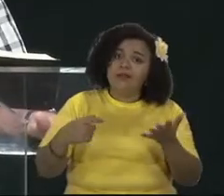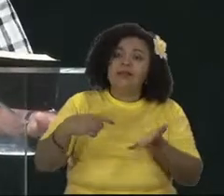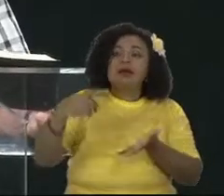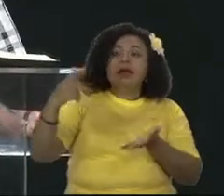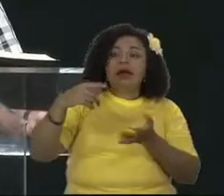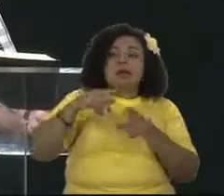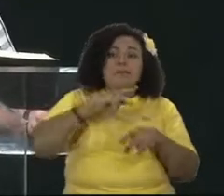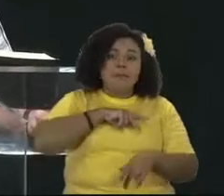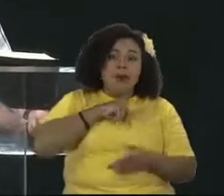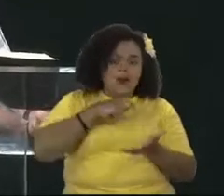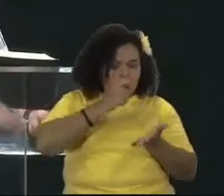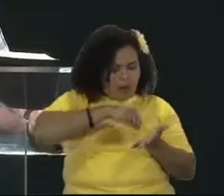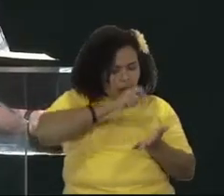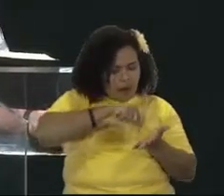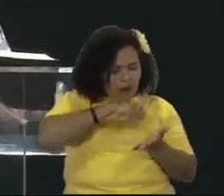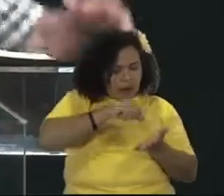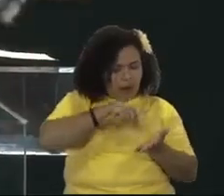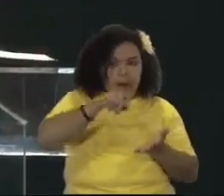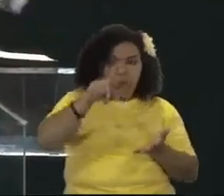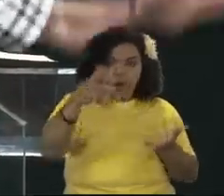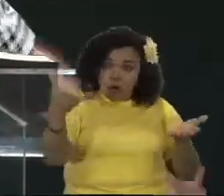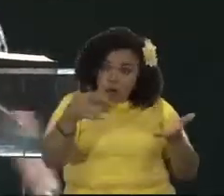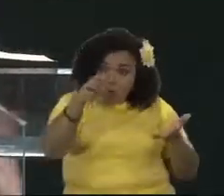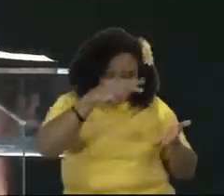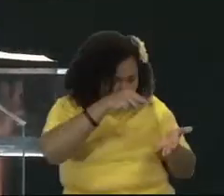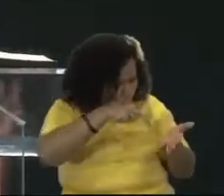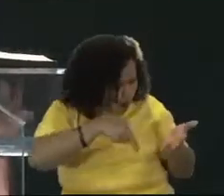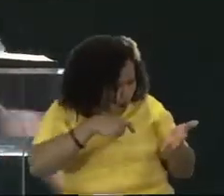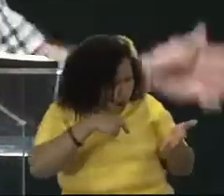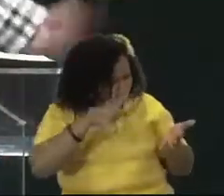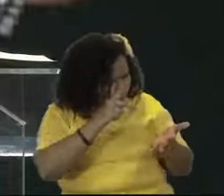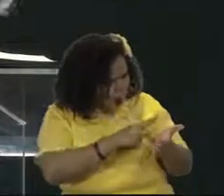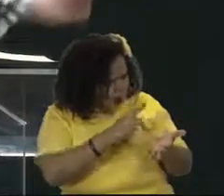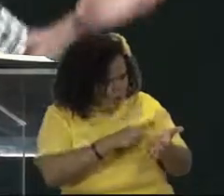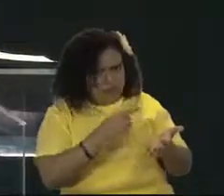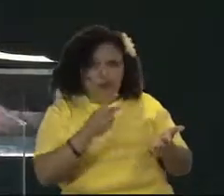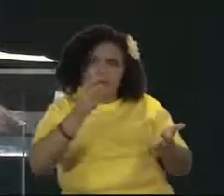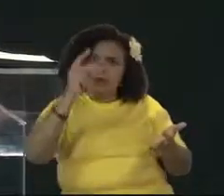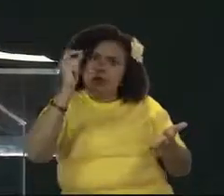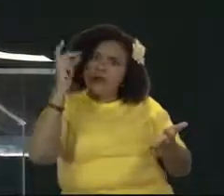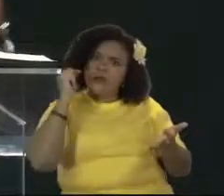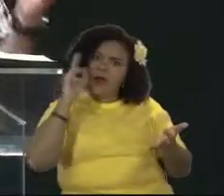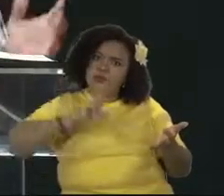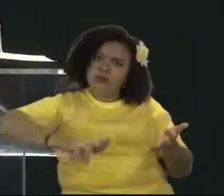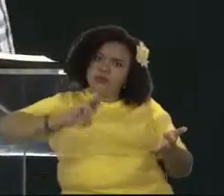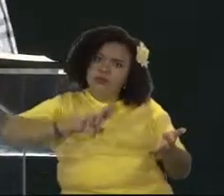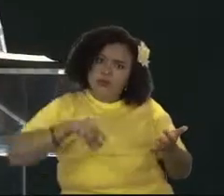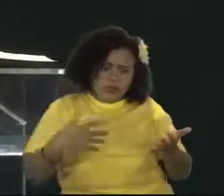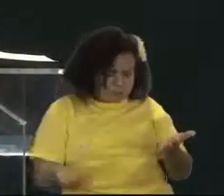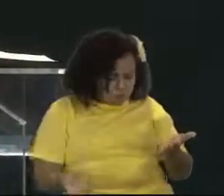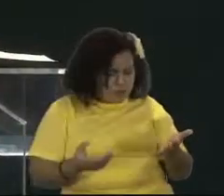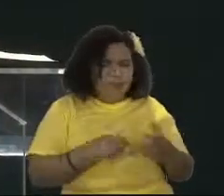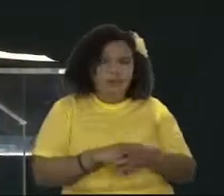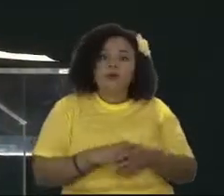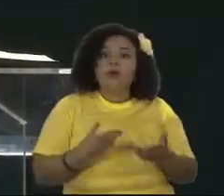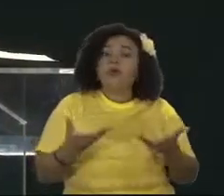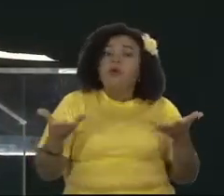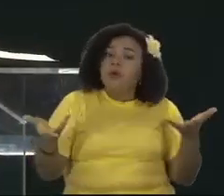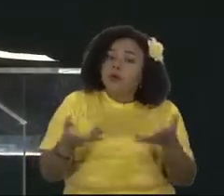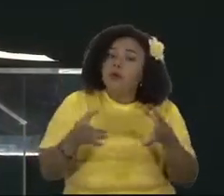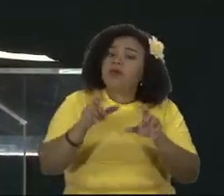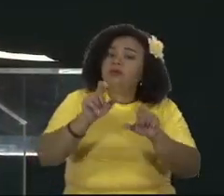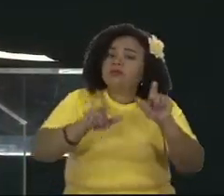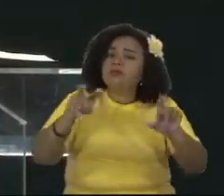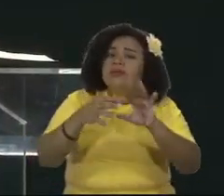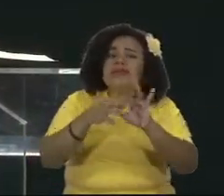the Paul that we have the freedom to celebrate the days and those we do not want, and